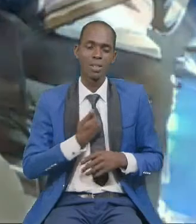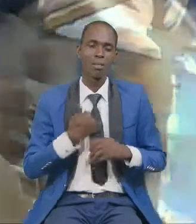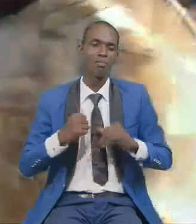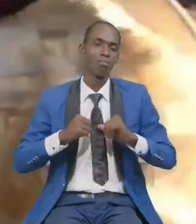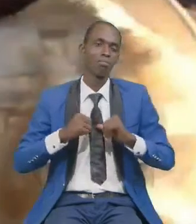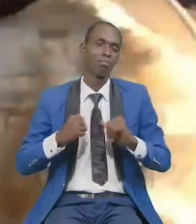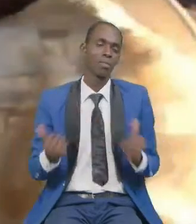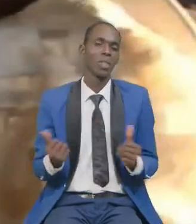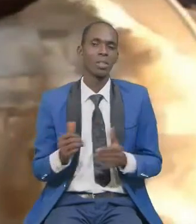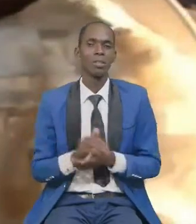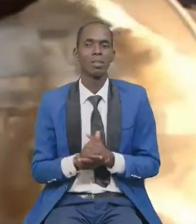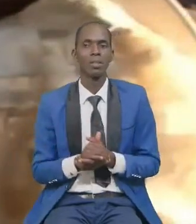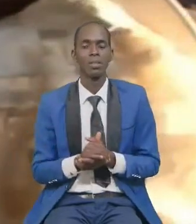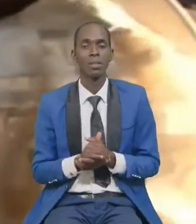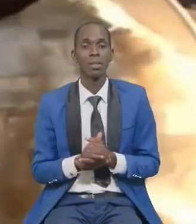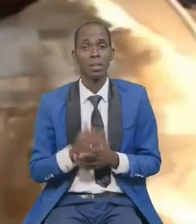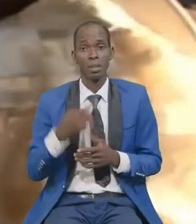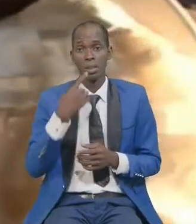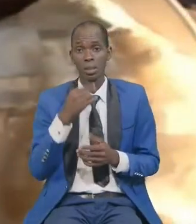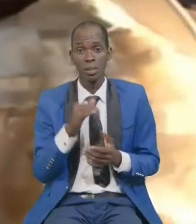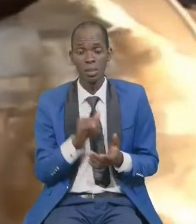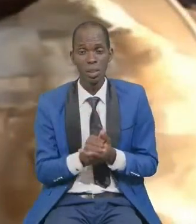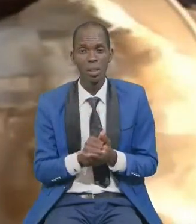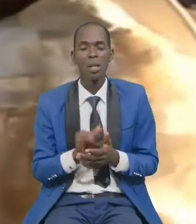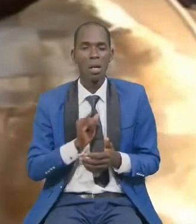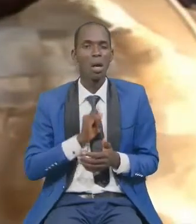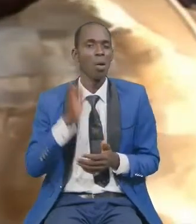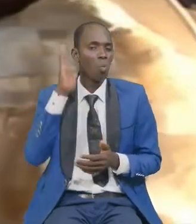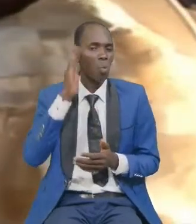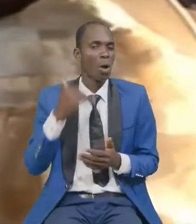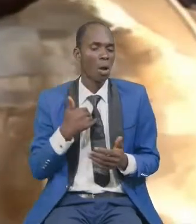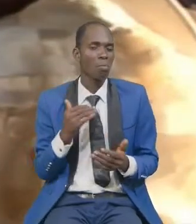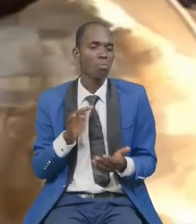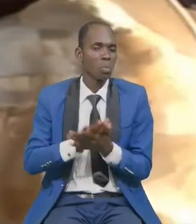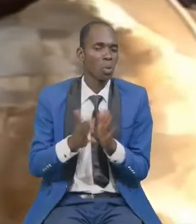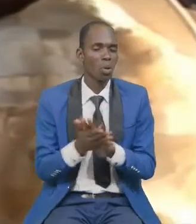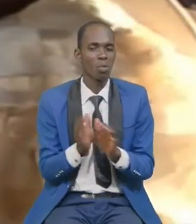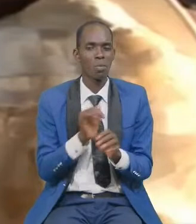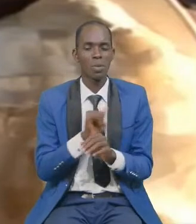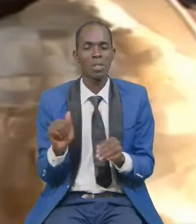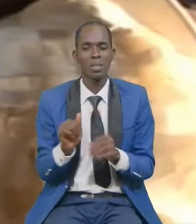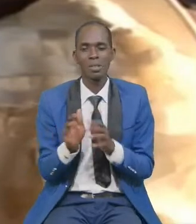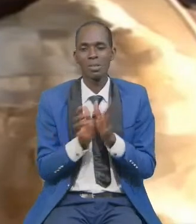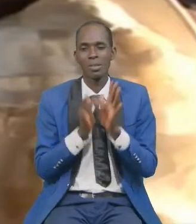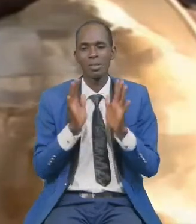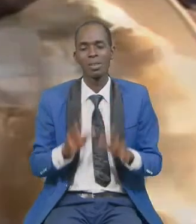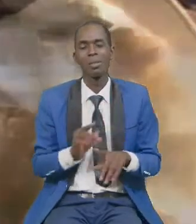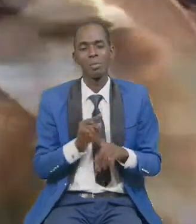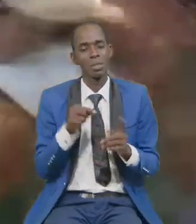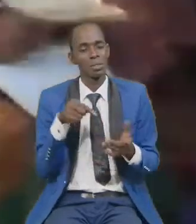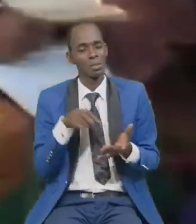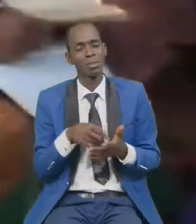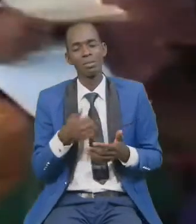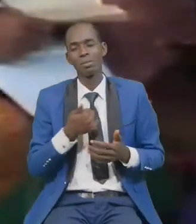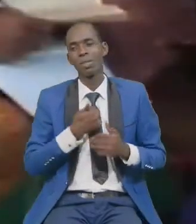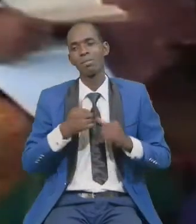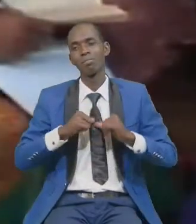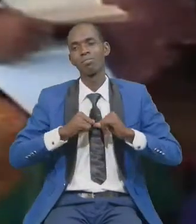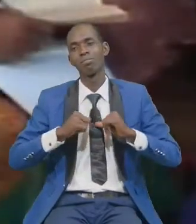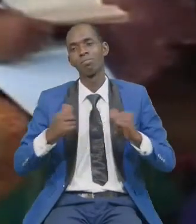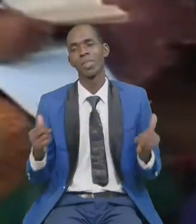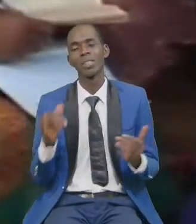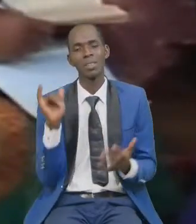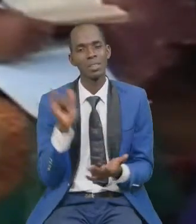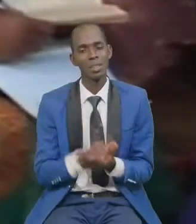self-denial. They said, I would have become a Christian, but this self-denial, that's